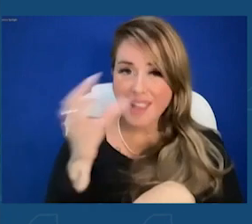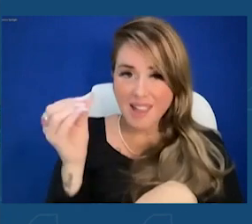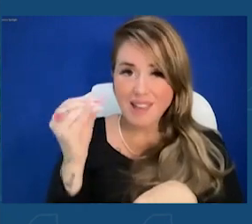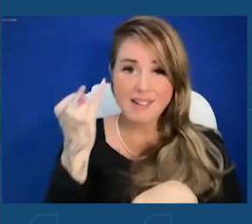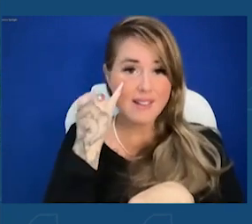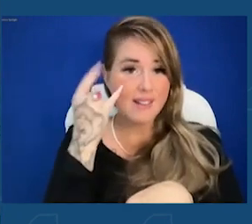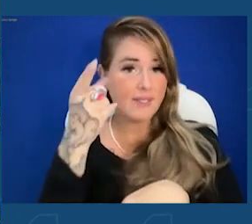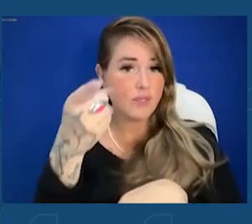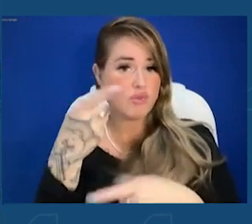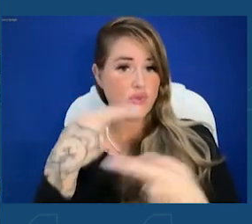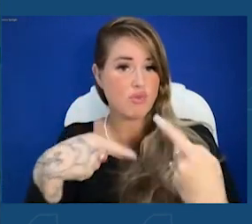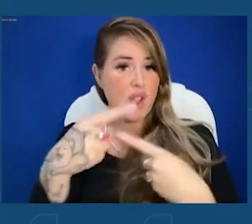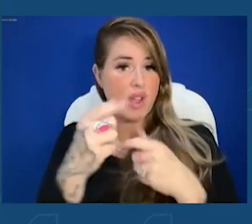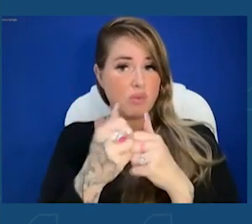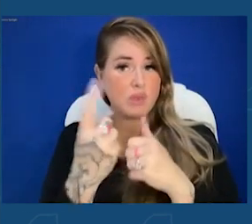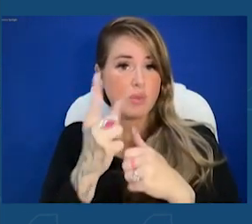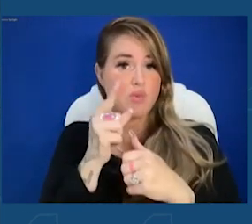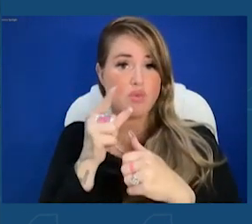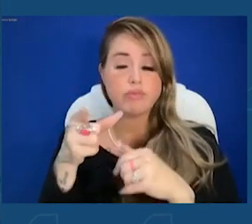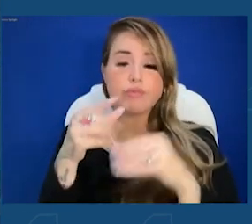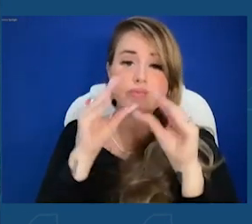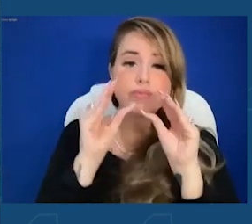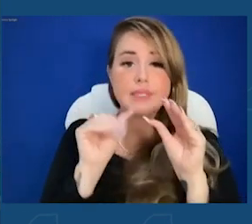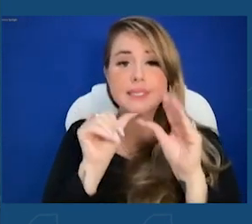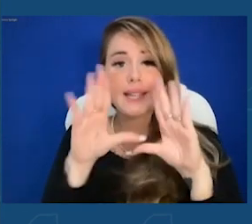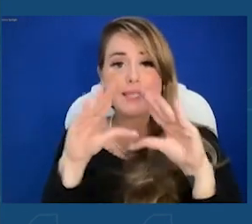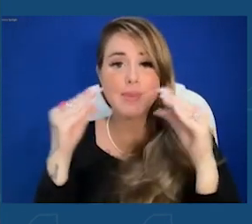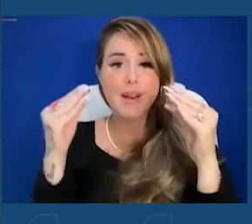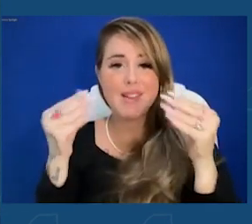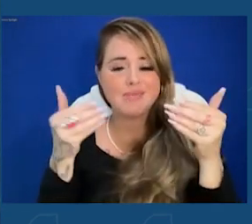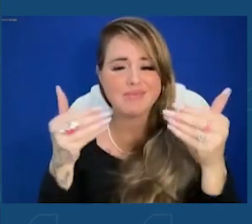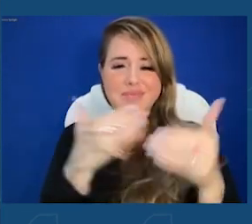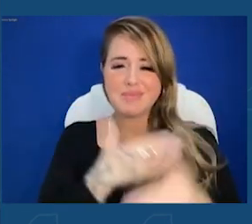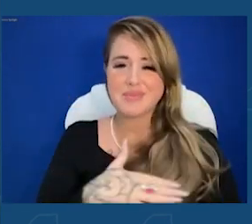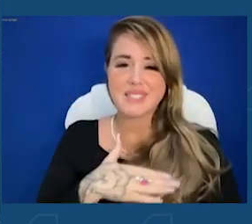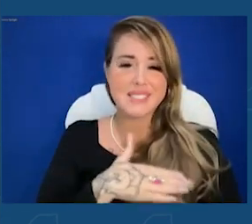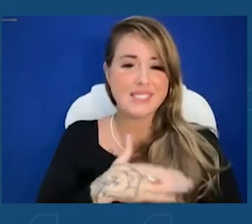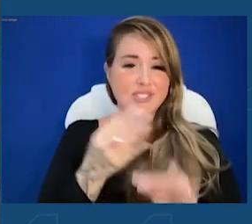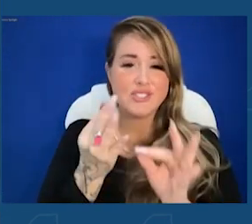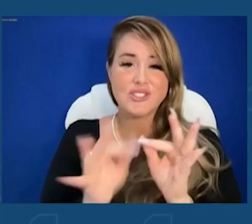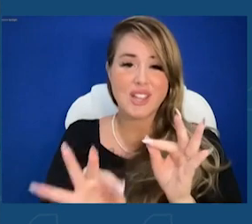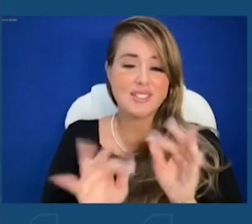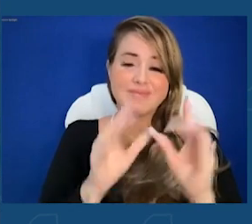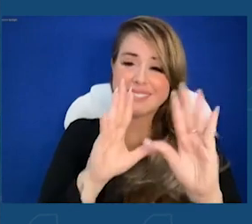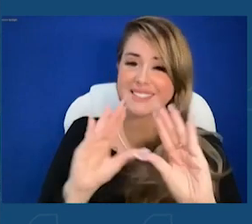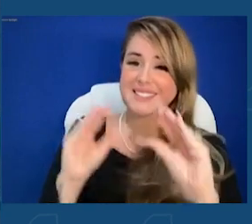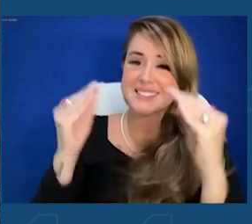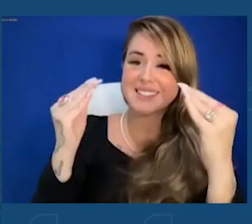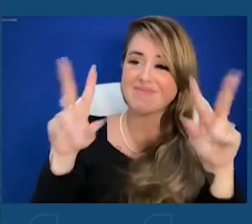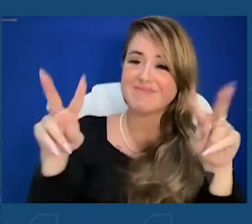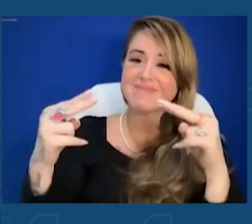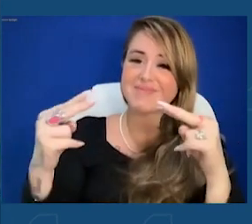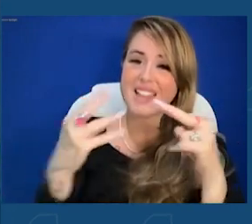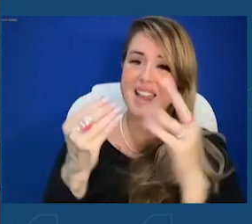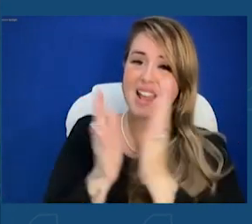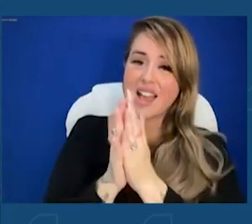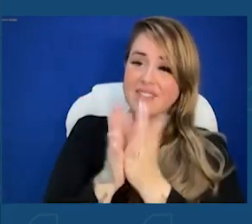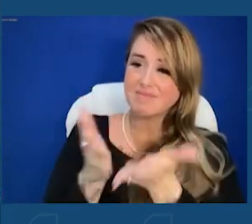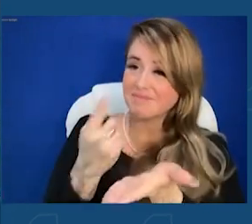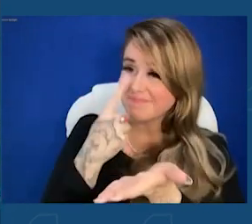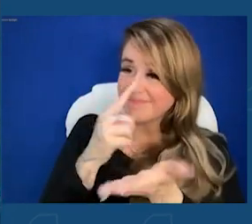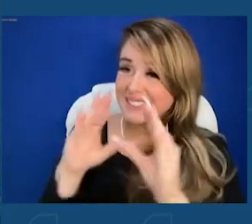around someone without a smile, please just give them yours and kindly ask them to pass it